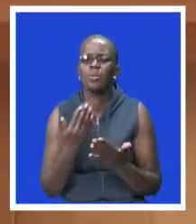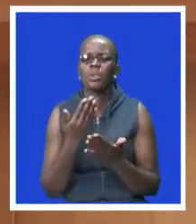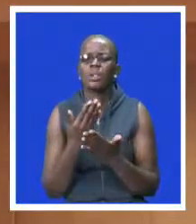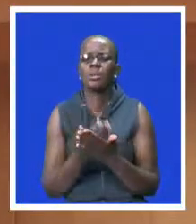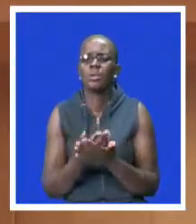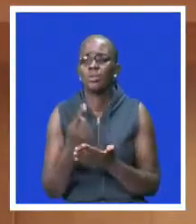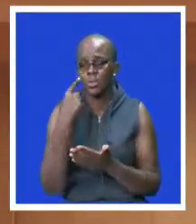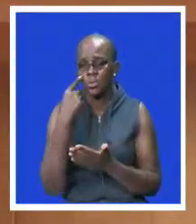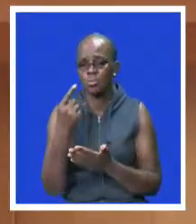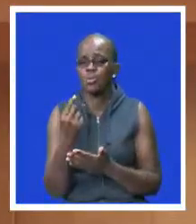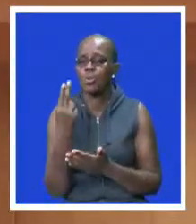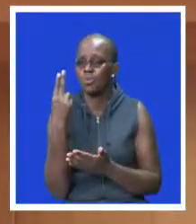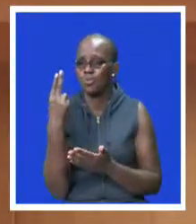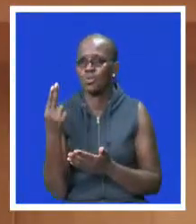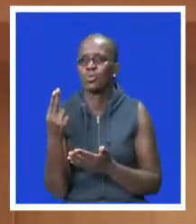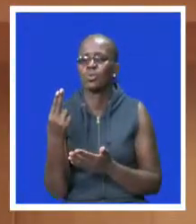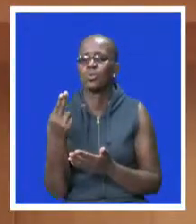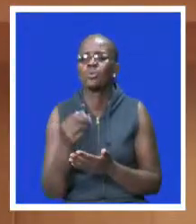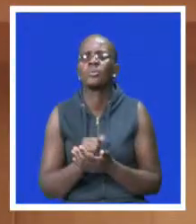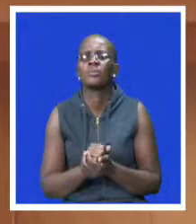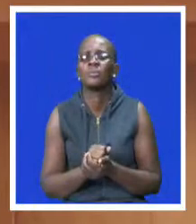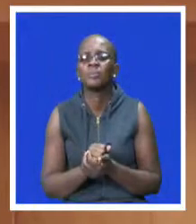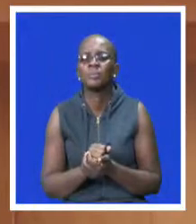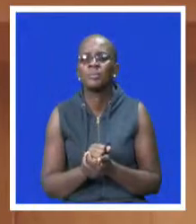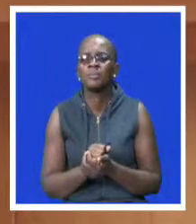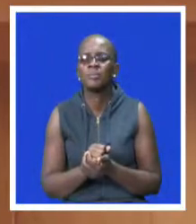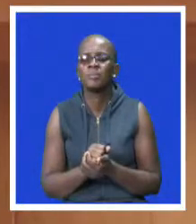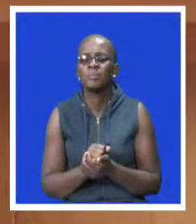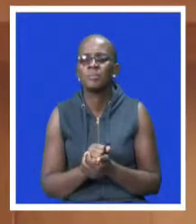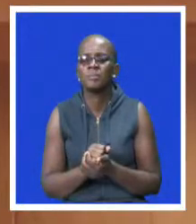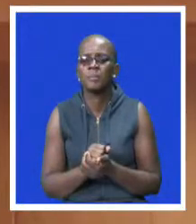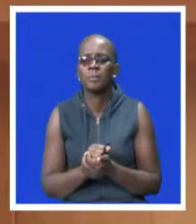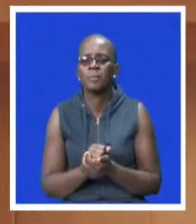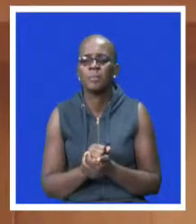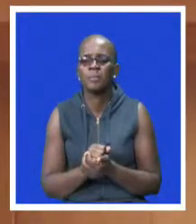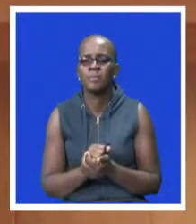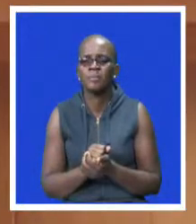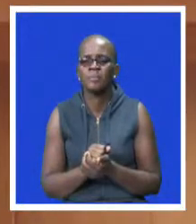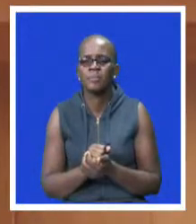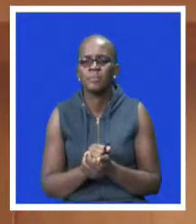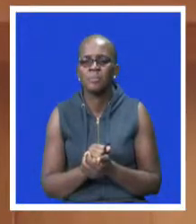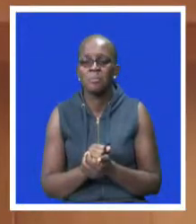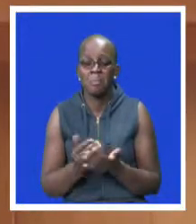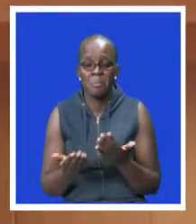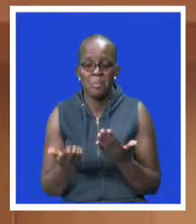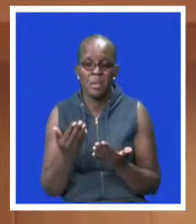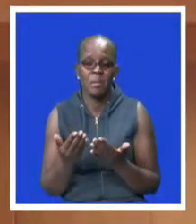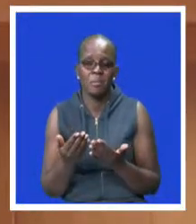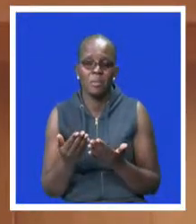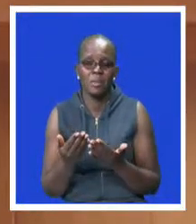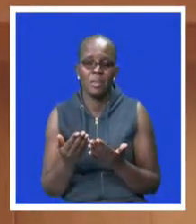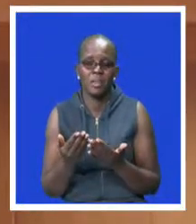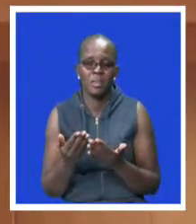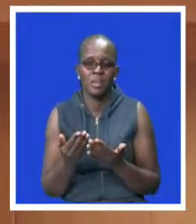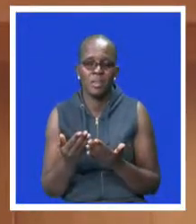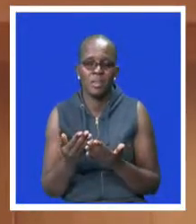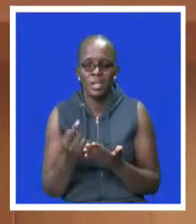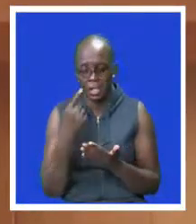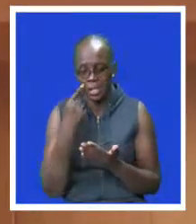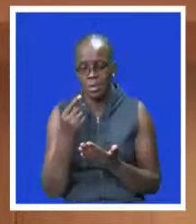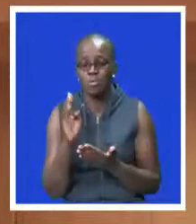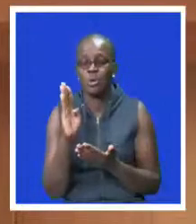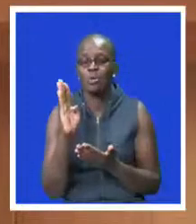look at, okay, obviously I think the answer would be, if you were to receive B, you're not even going to consider